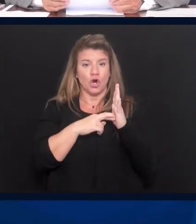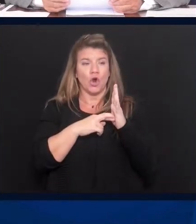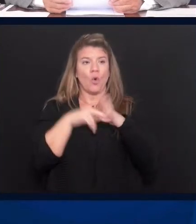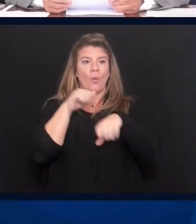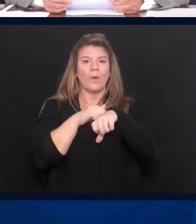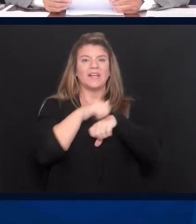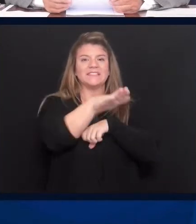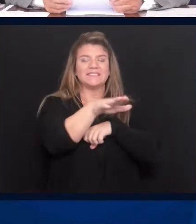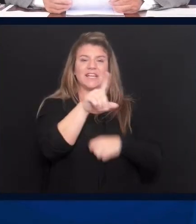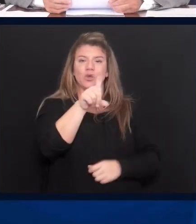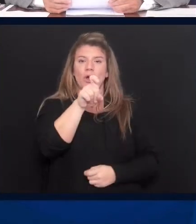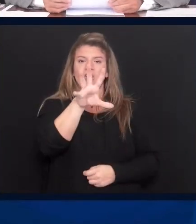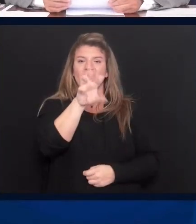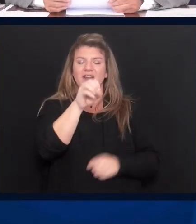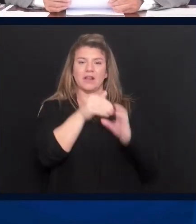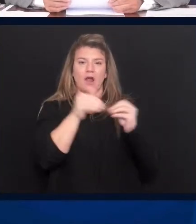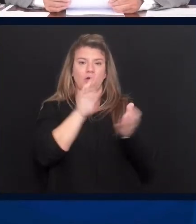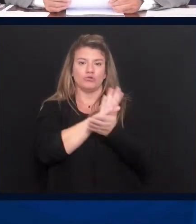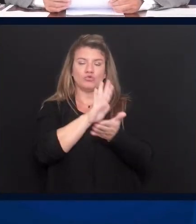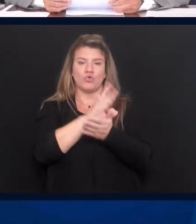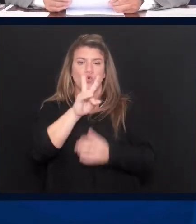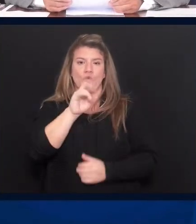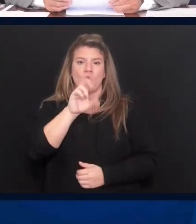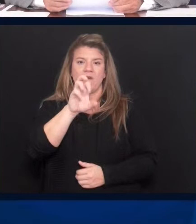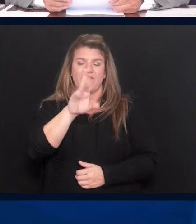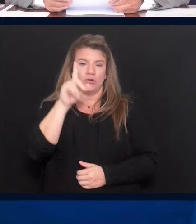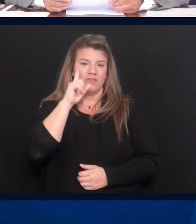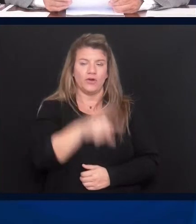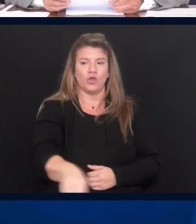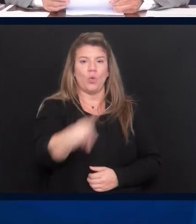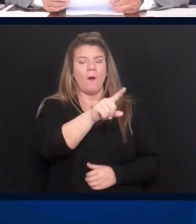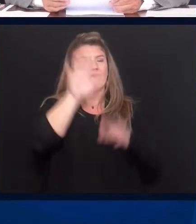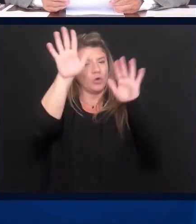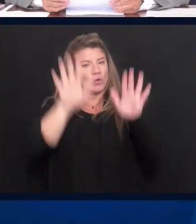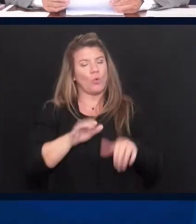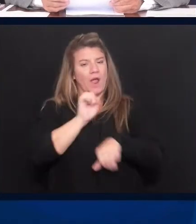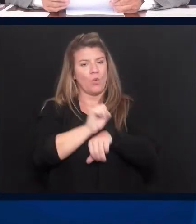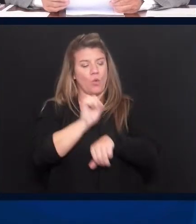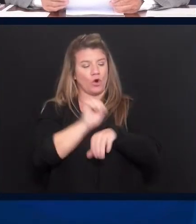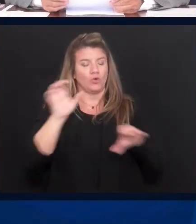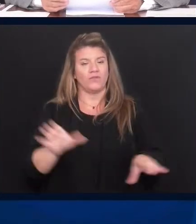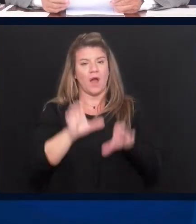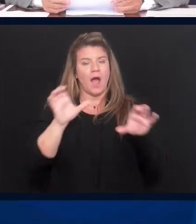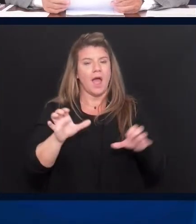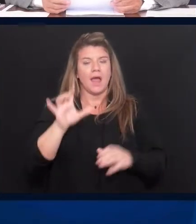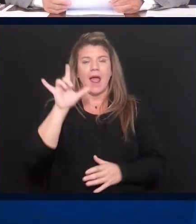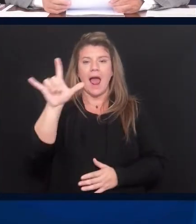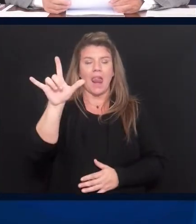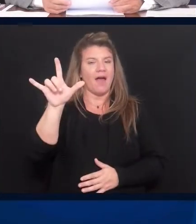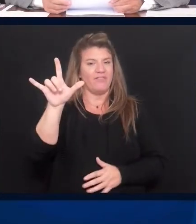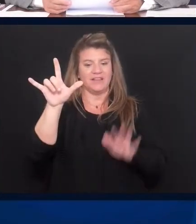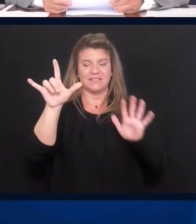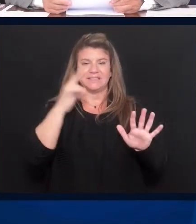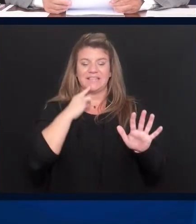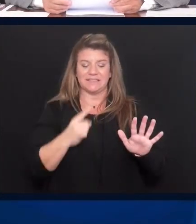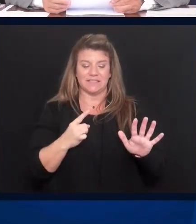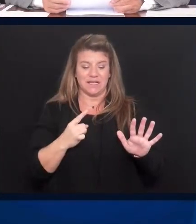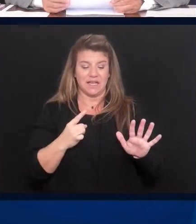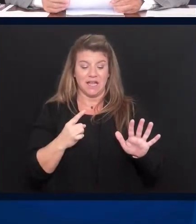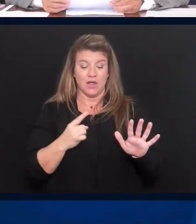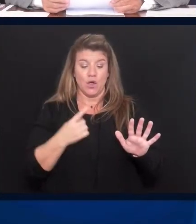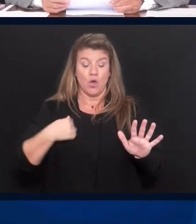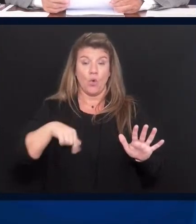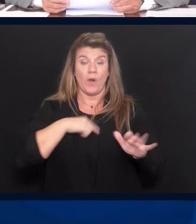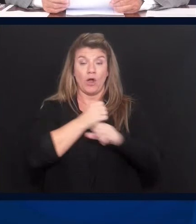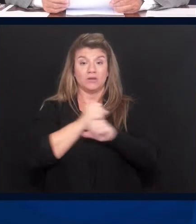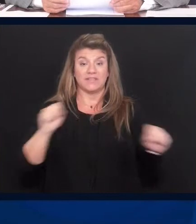this $150 school voucher to you for the great work you've done. And I love this saying here. It says, we are